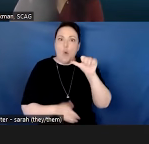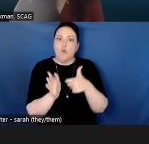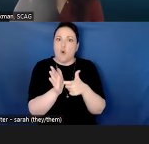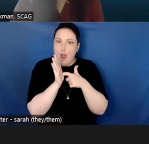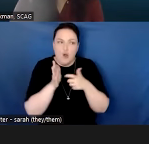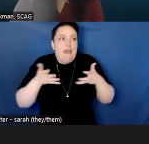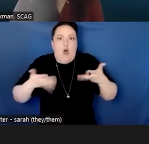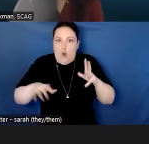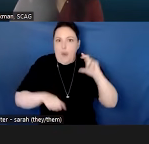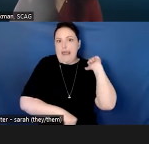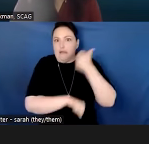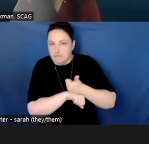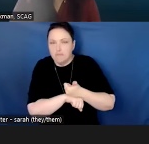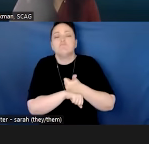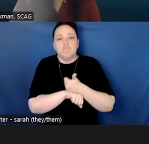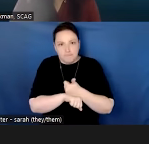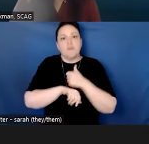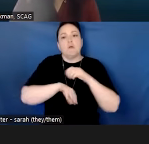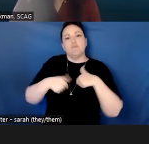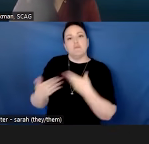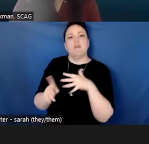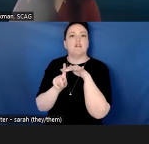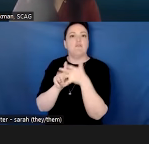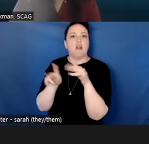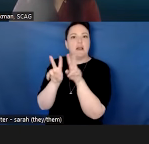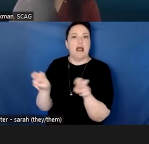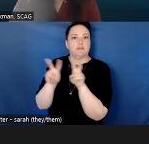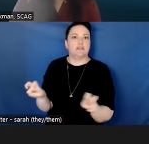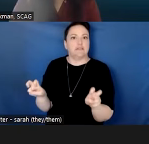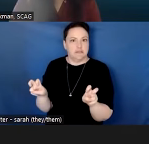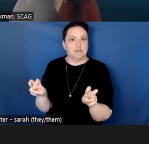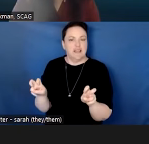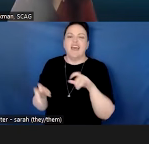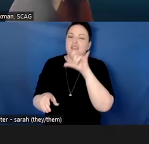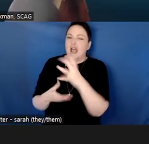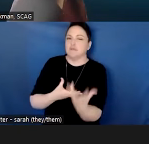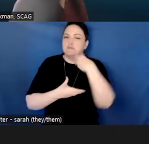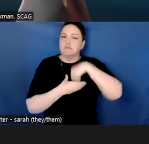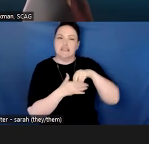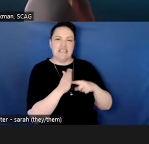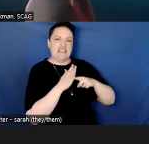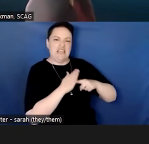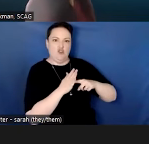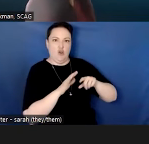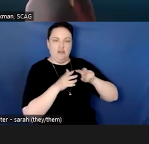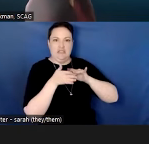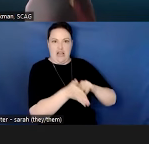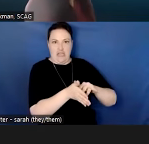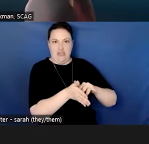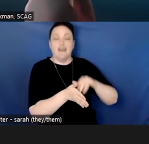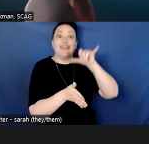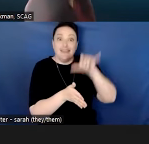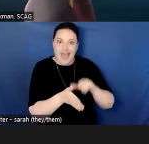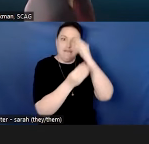through some sort of environment analysis, oftentimes contained in the initial study, to tell you if the project will have significant impact or